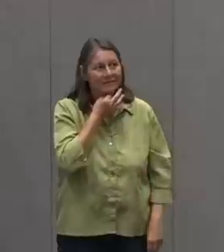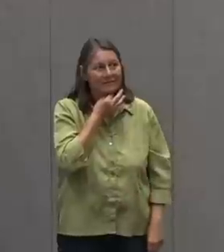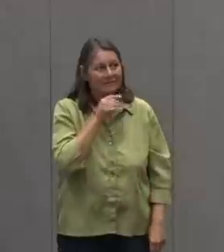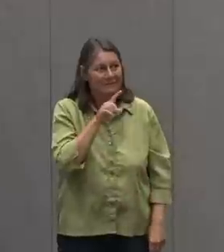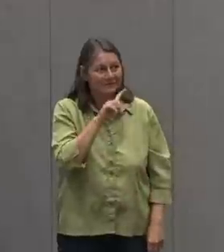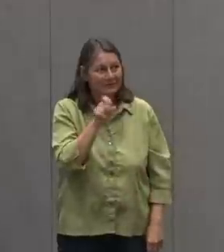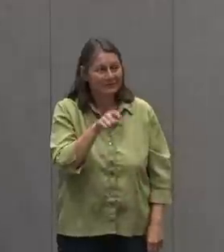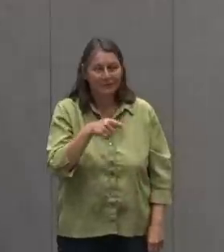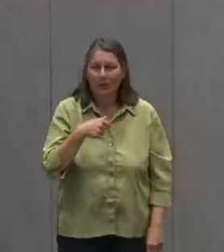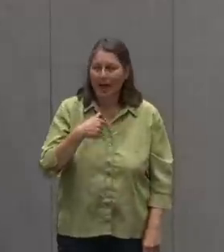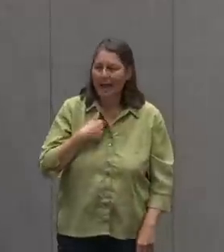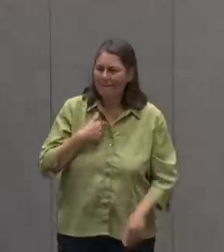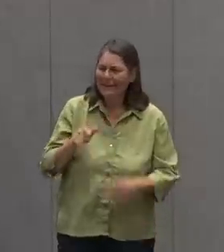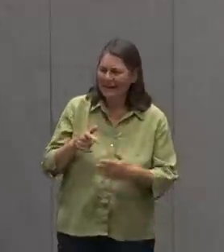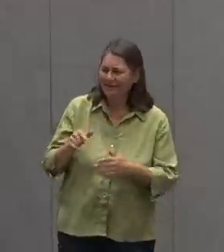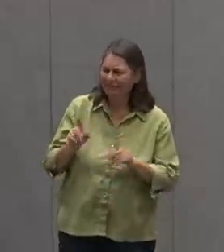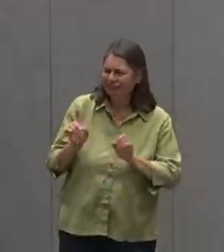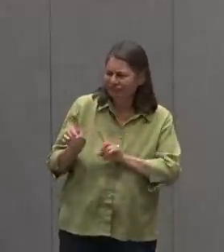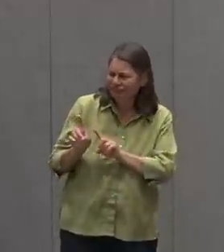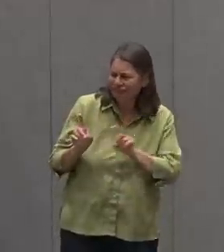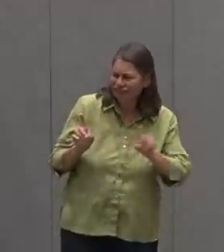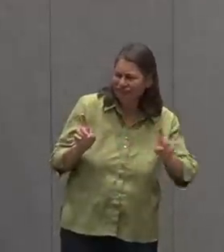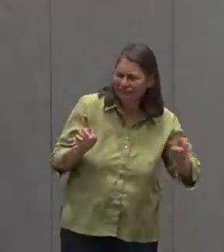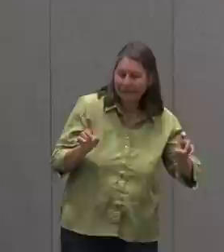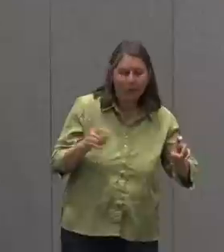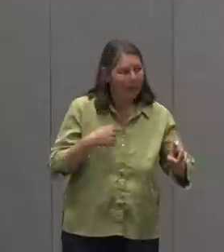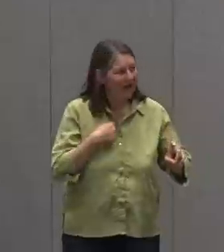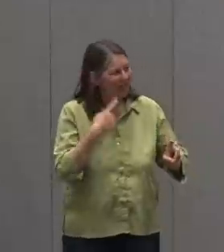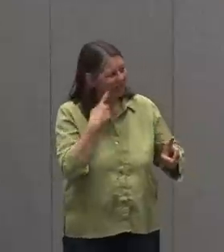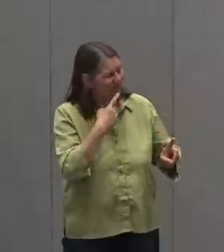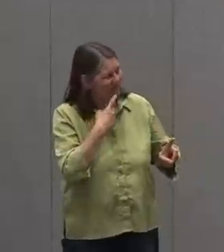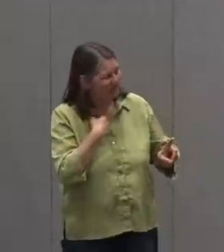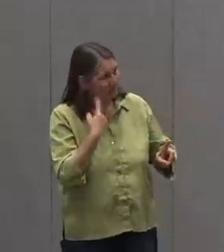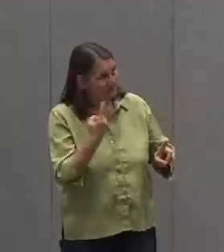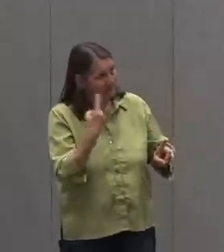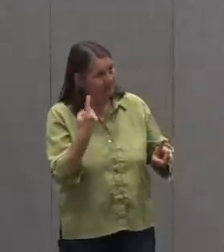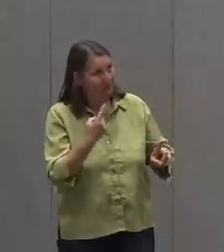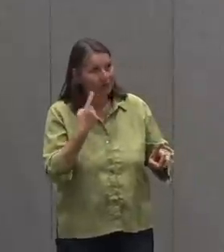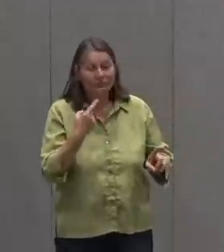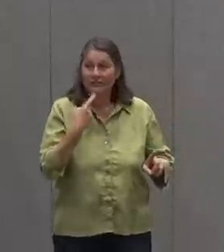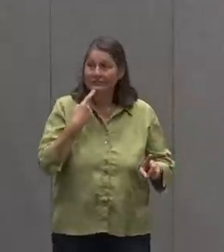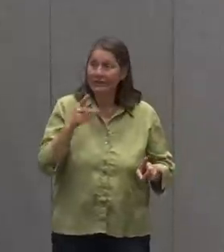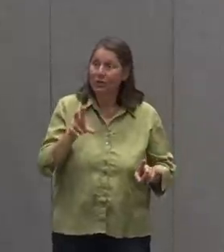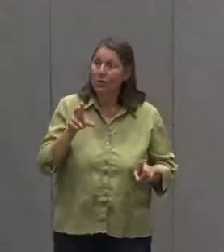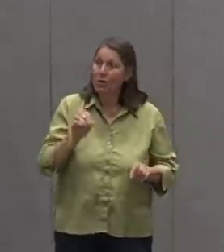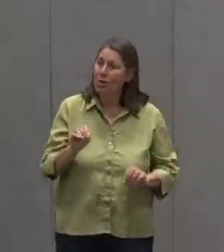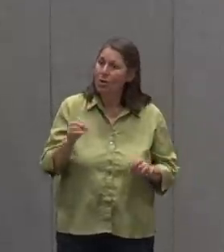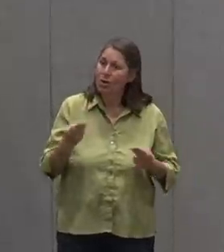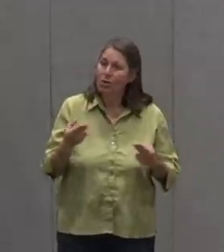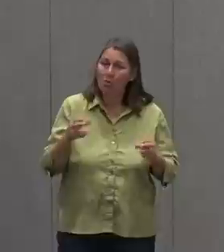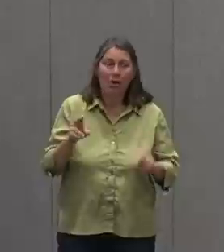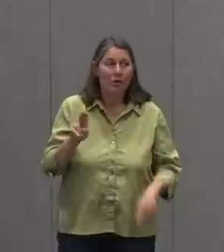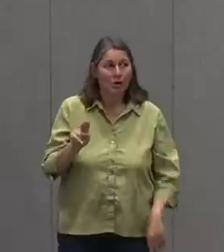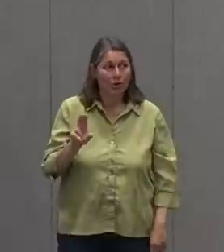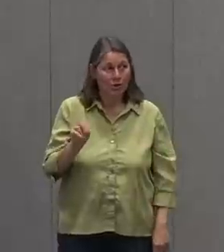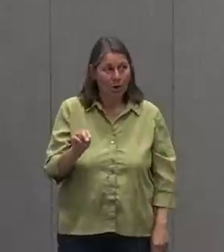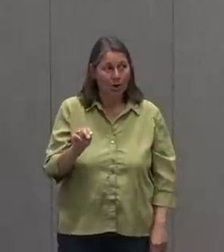I'm going to get out of the way. Oh, I thought she was saying something to me. She says, oh no,